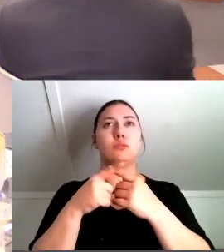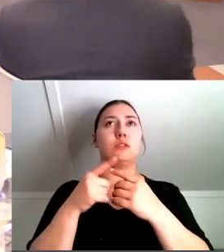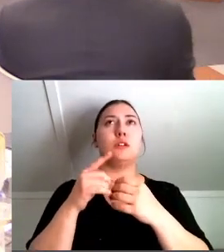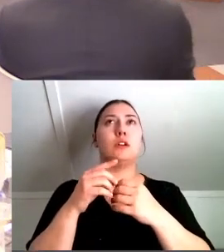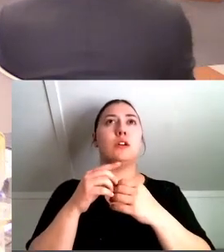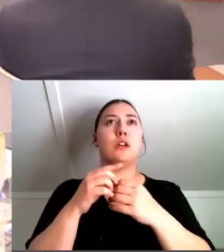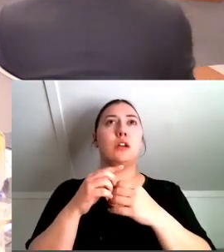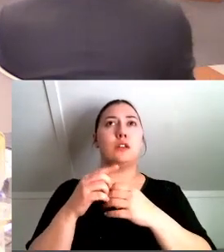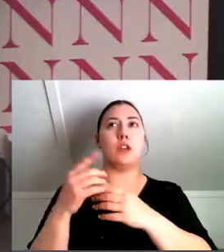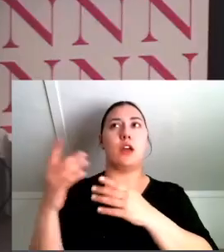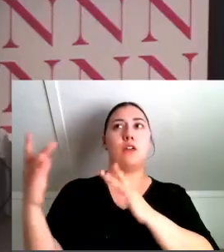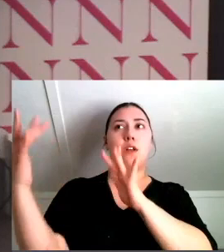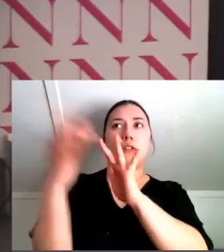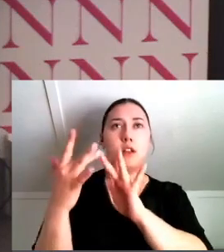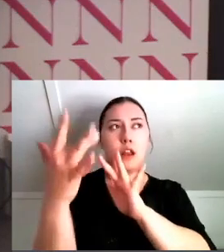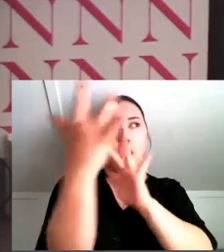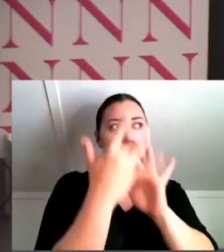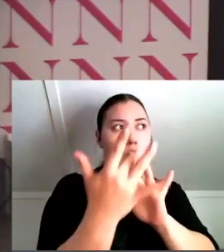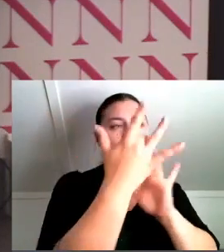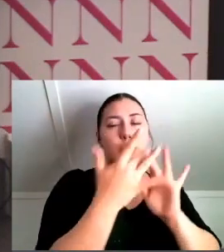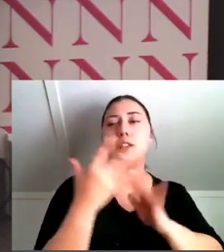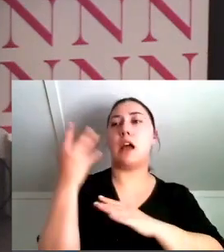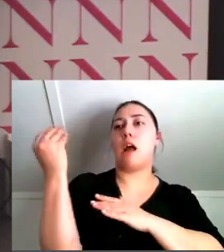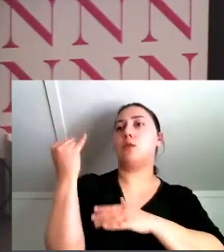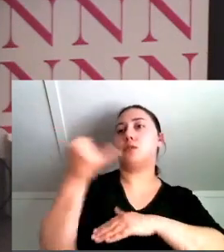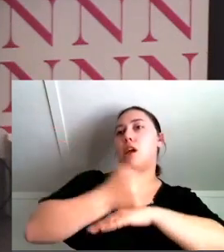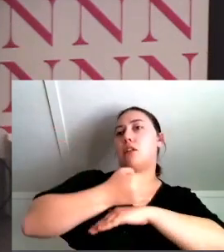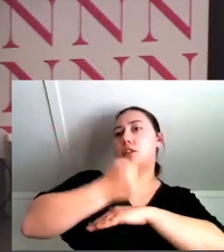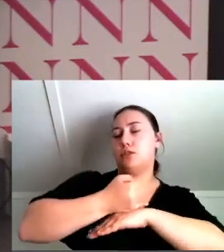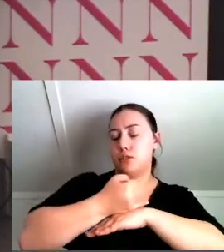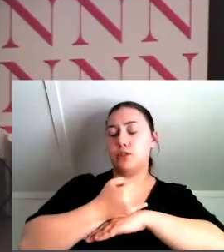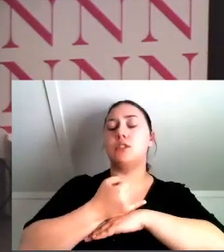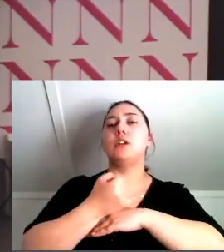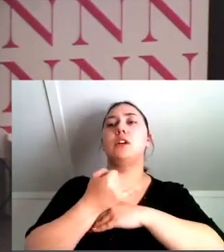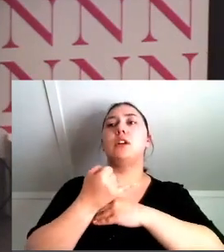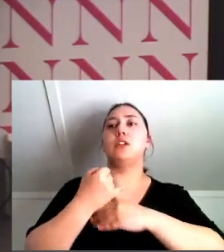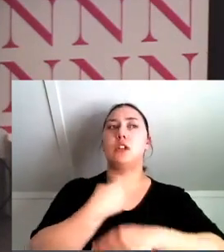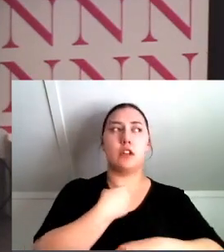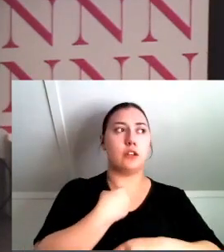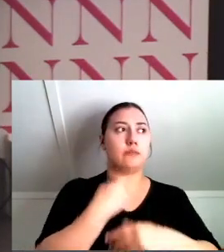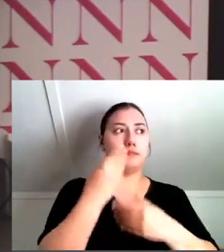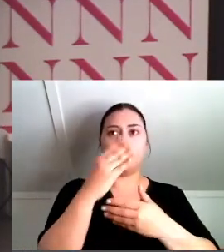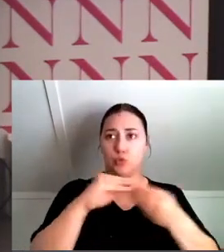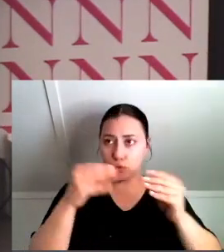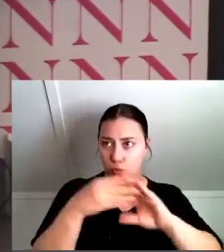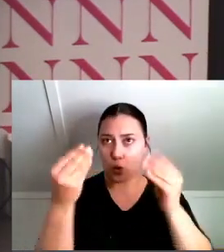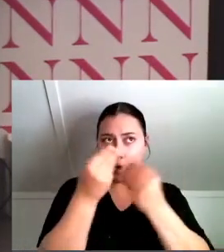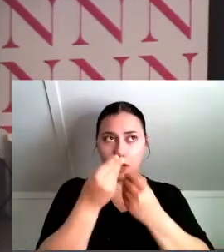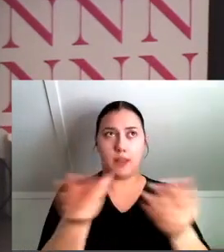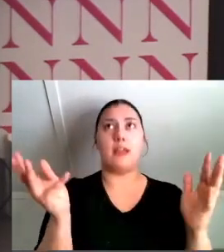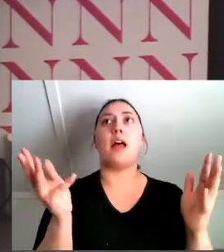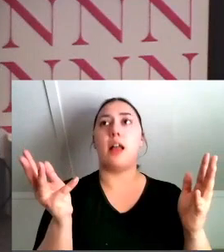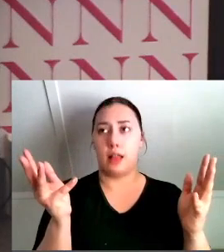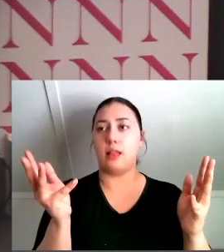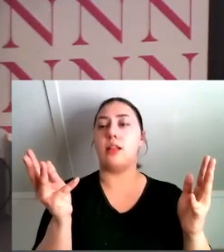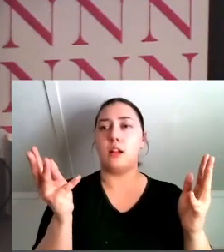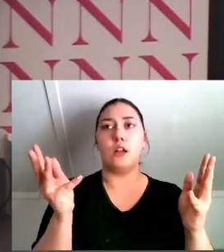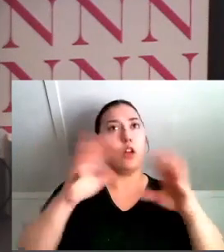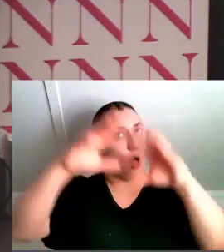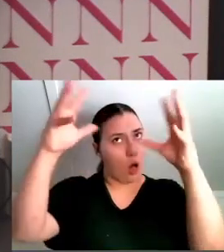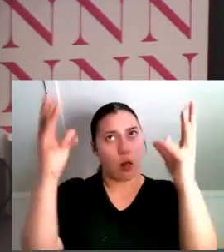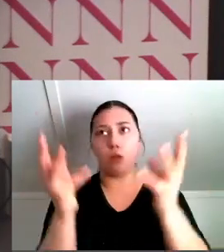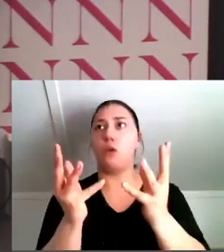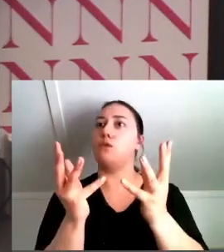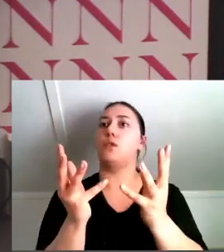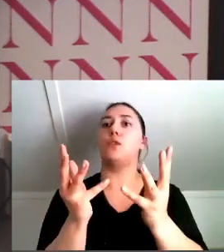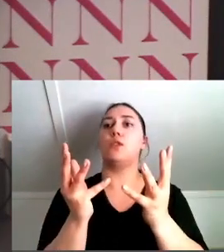connections outside the institution, being able to tell the story of the work within a national or international framework. So